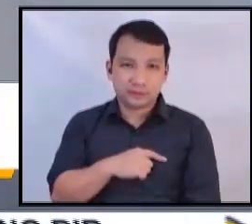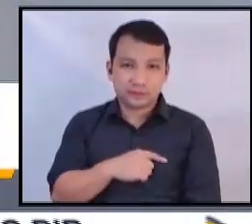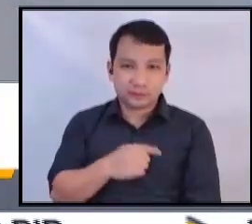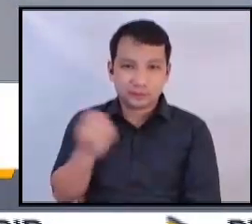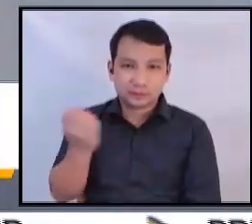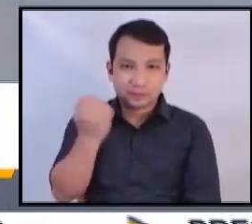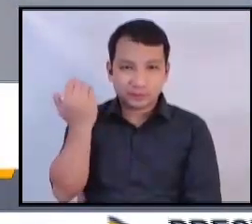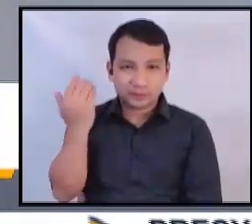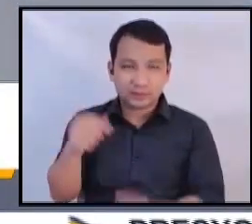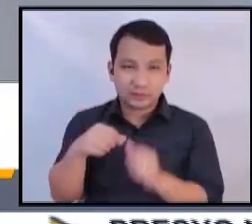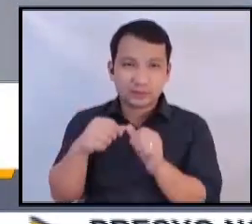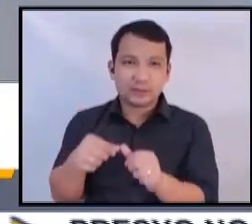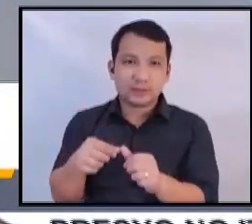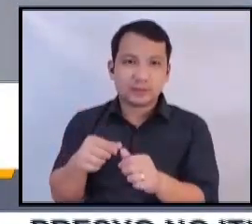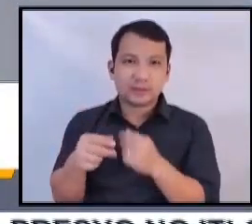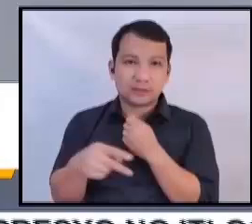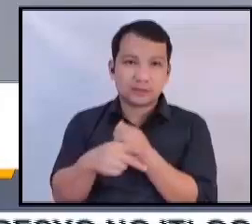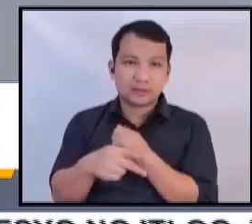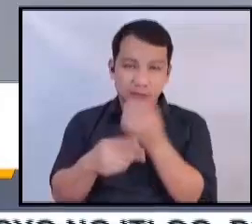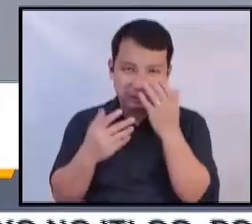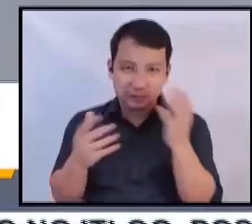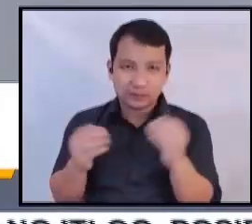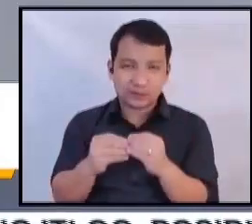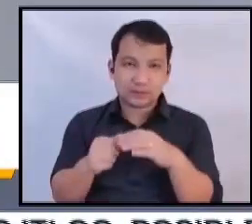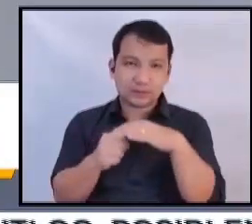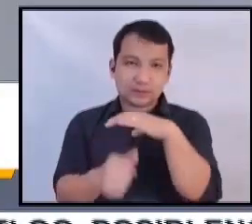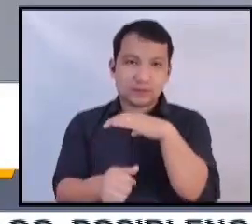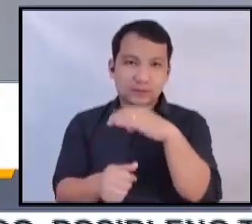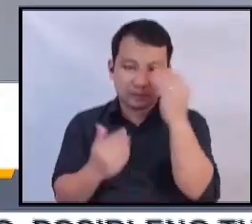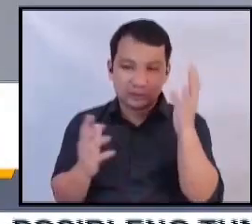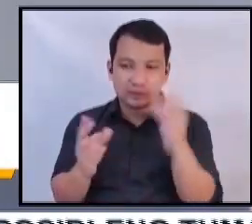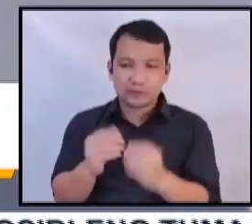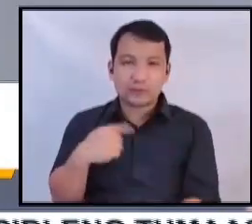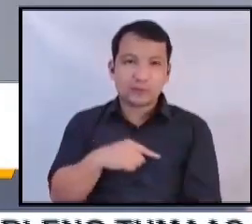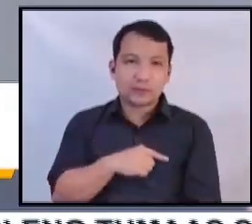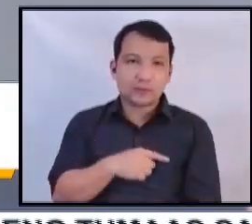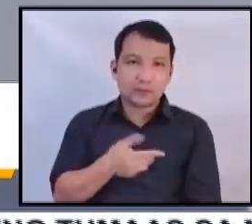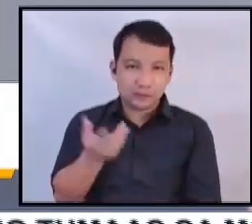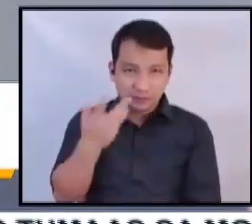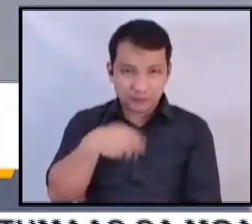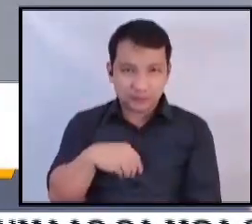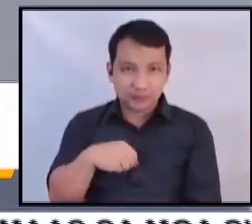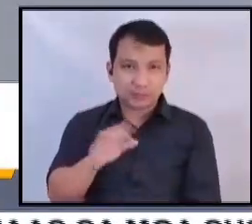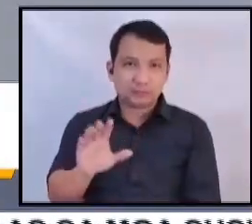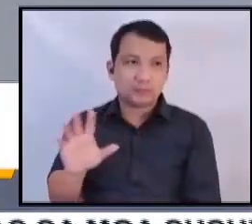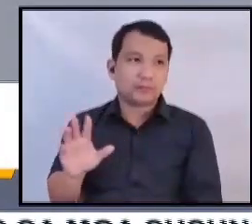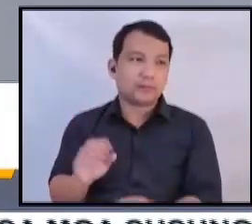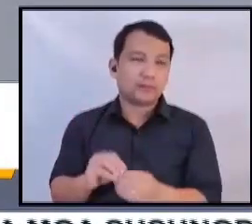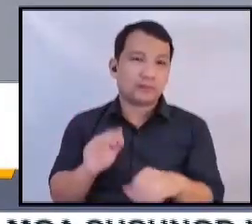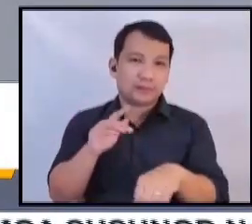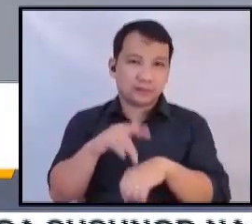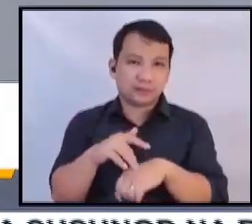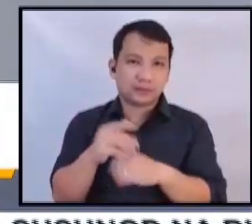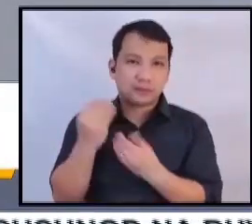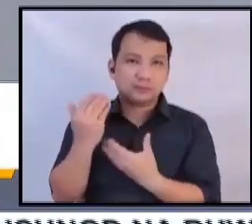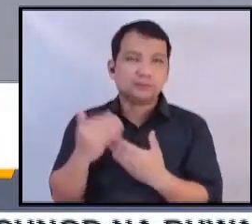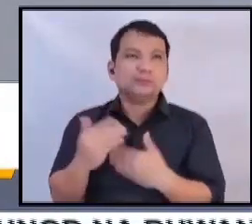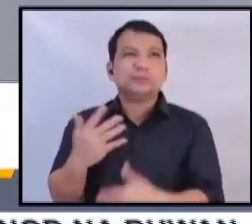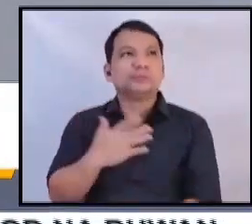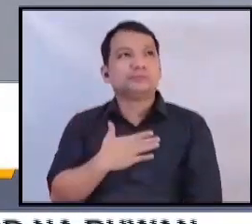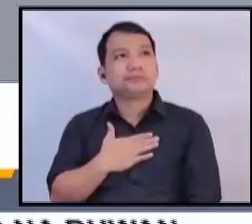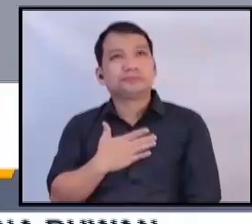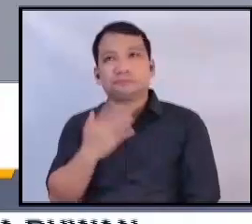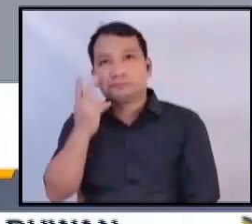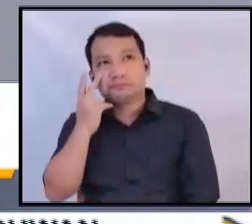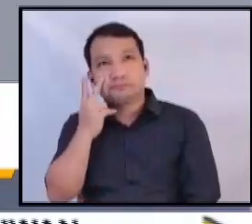and preservation because in Abra po, we have such a beautiful nature and untouched pa. And I want to see, I want